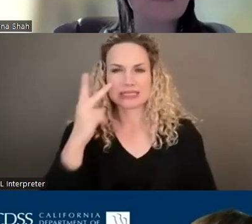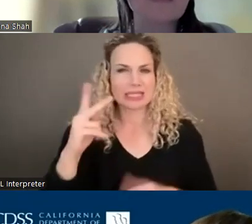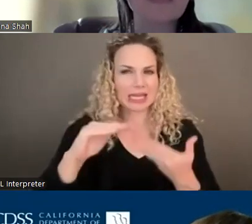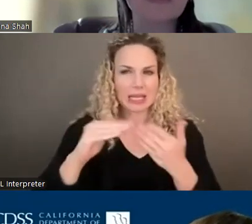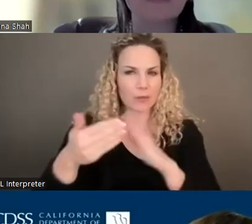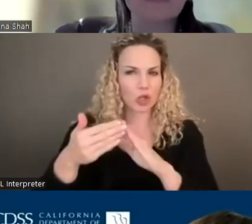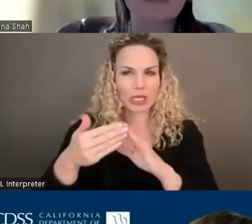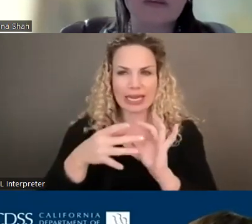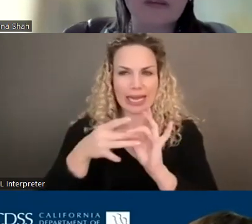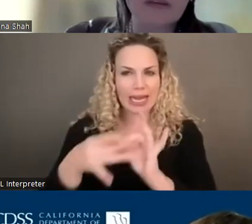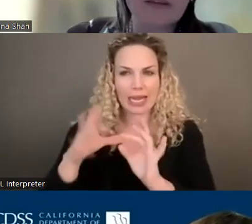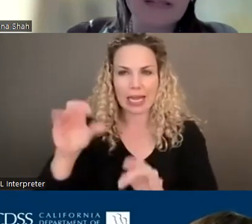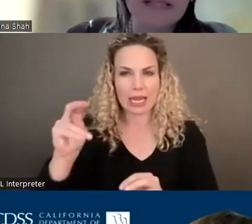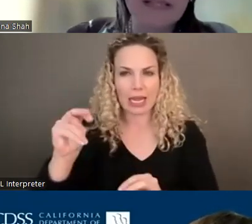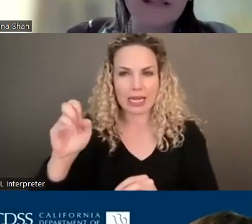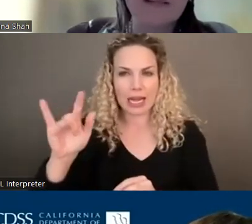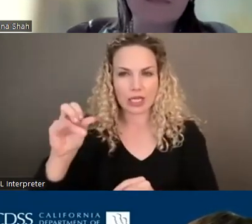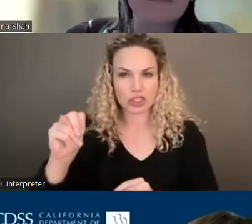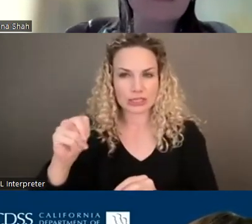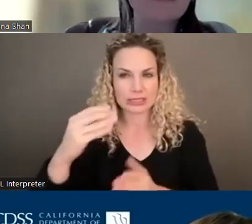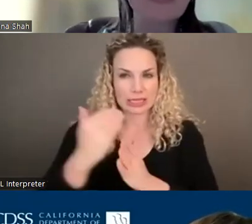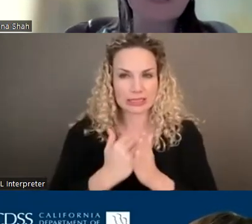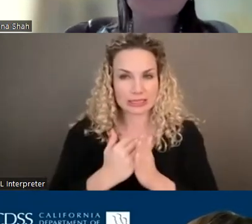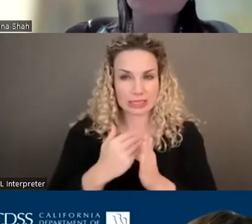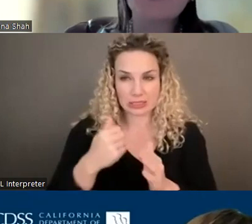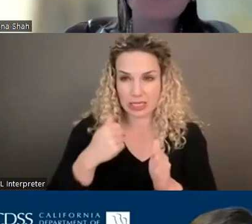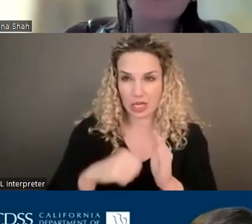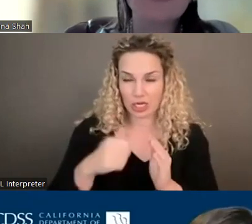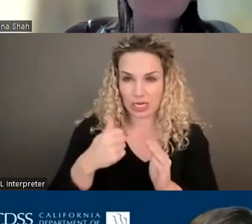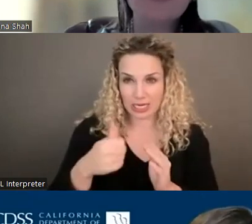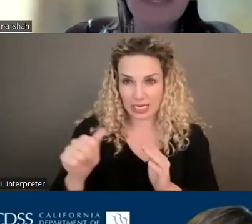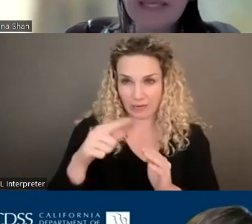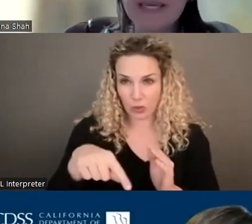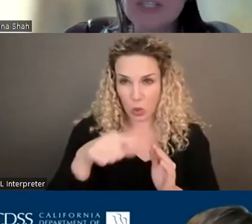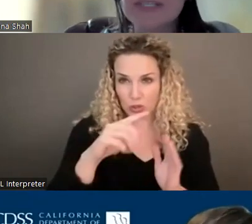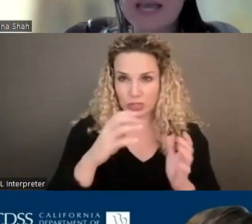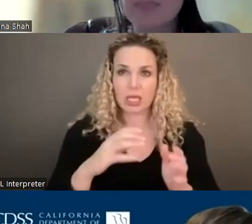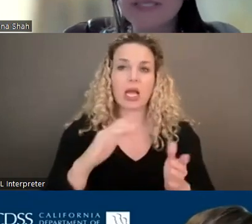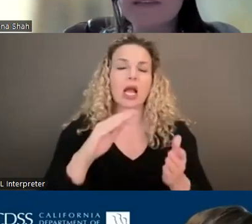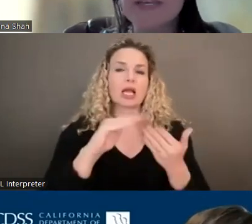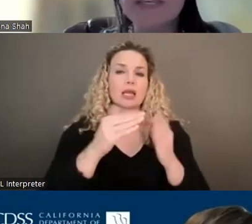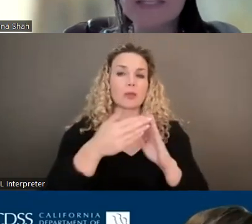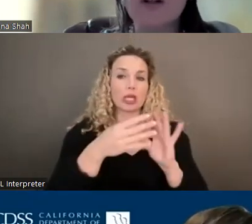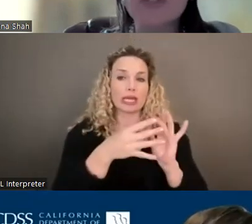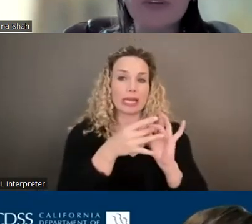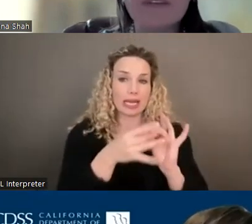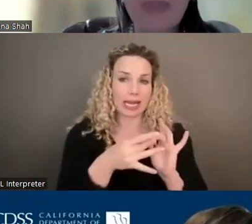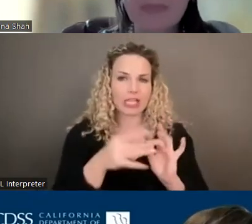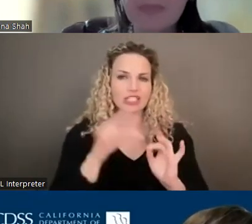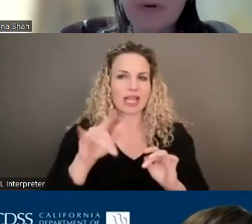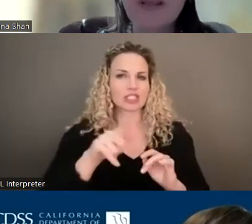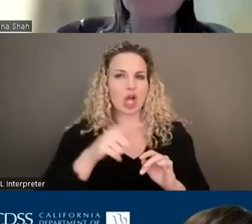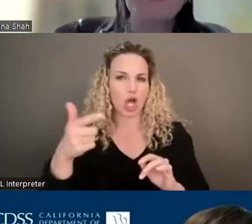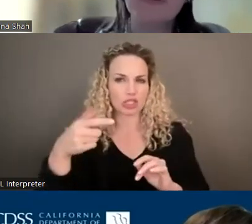Connections listed. I don't know if that falls under one of those categories. So Community Connections, I believe, is an alternative